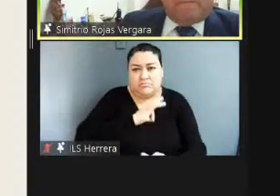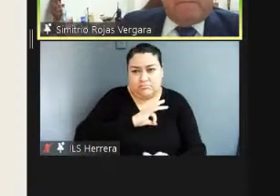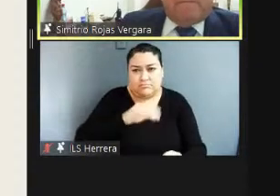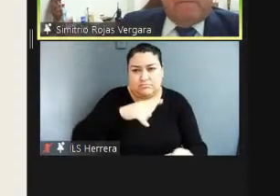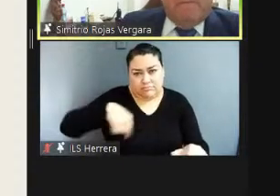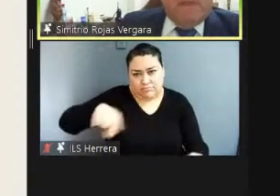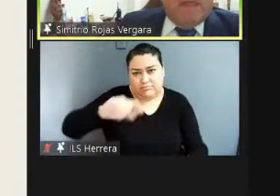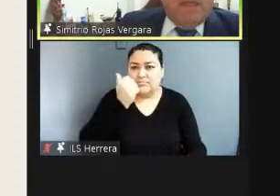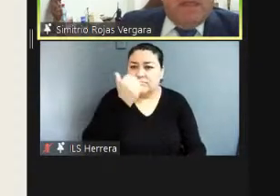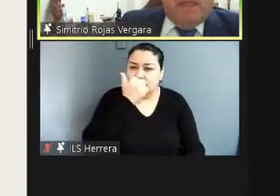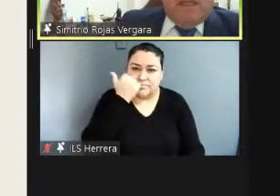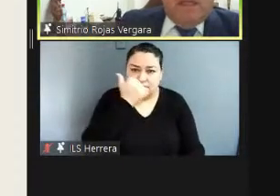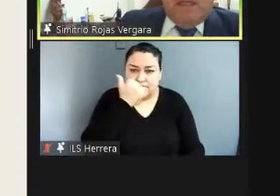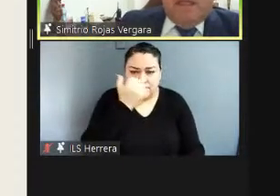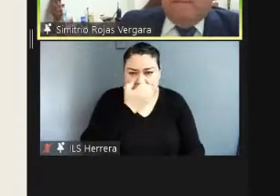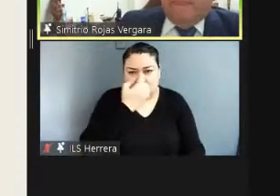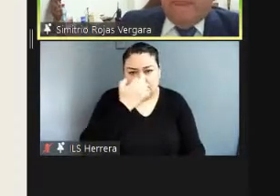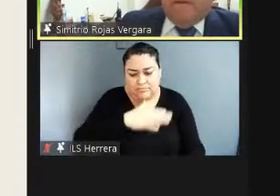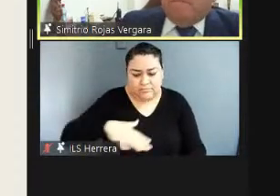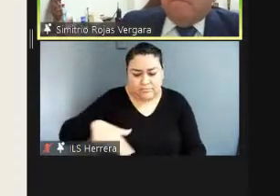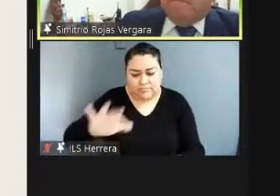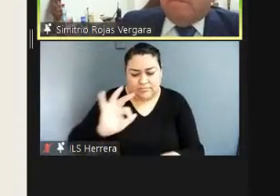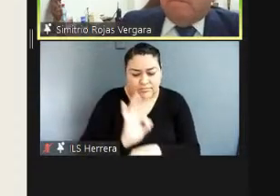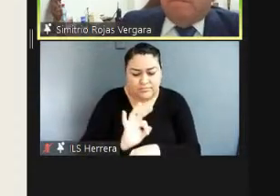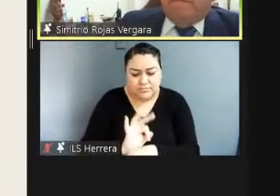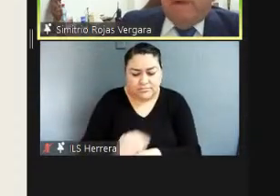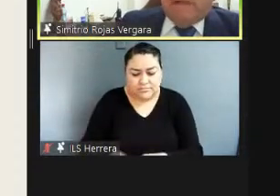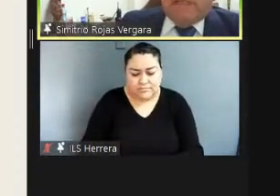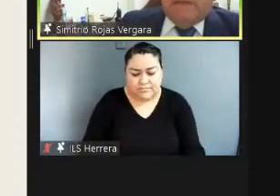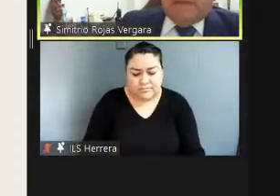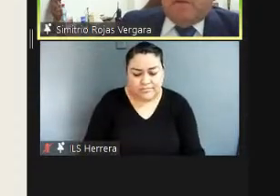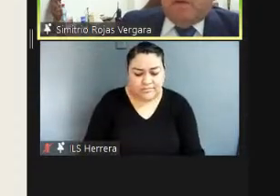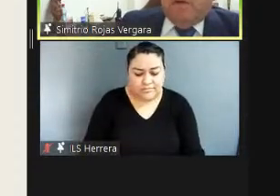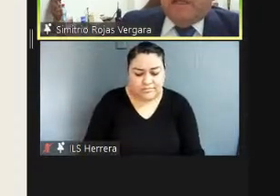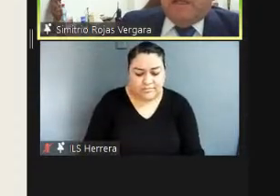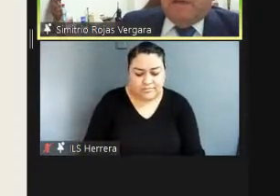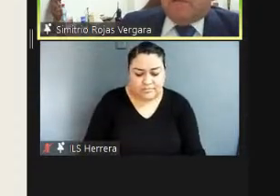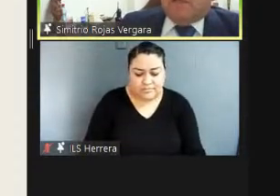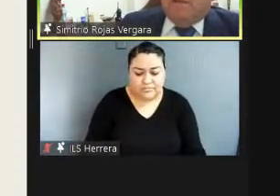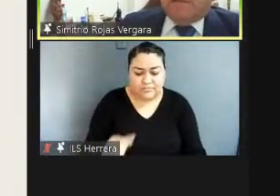complex activities in different fields of medicine.